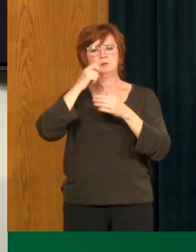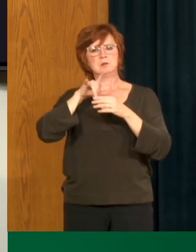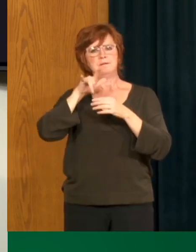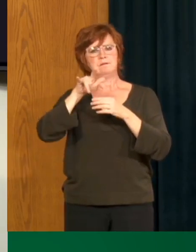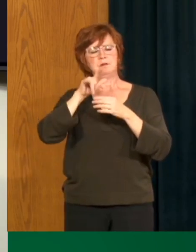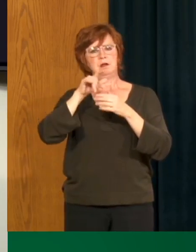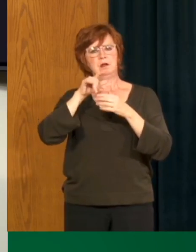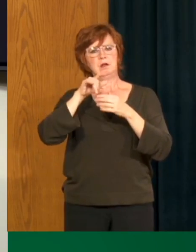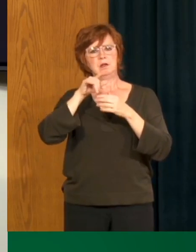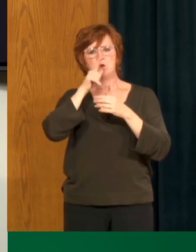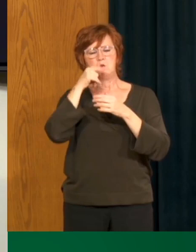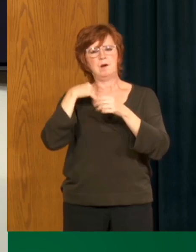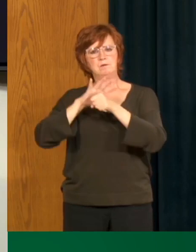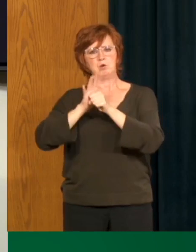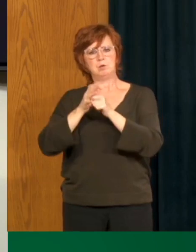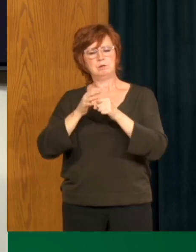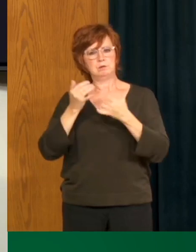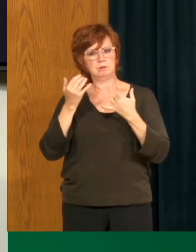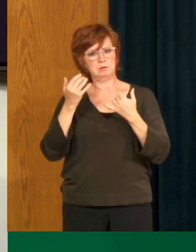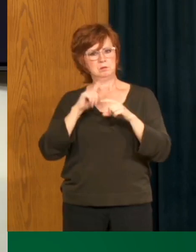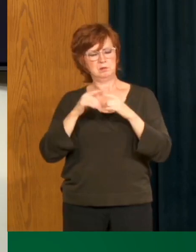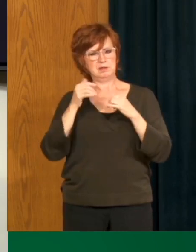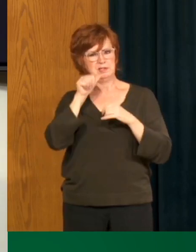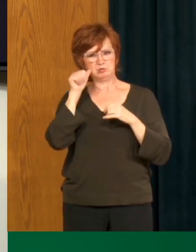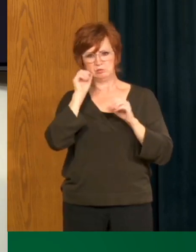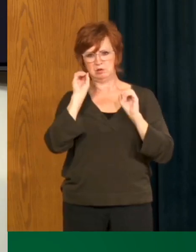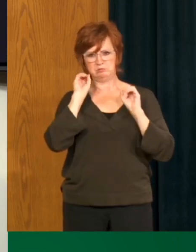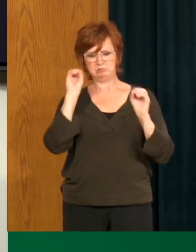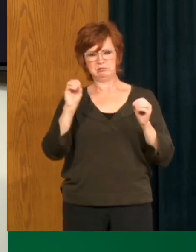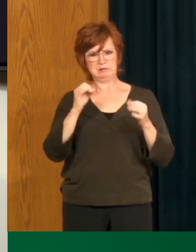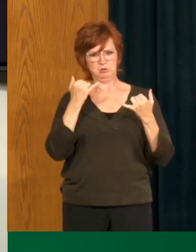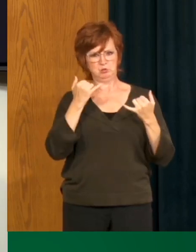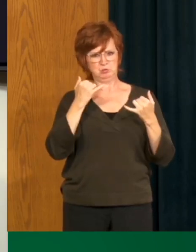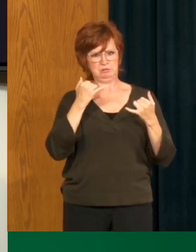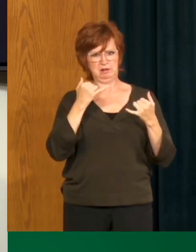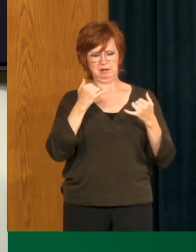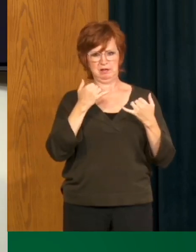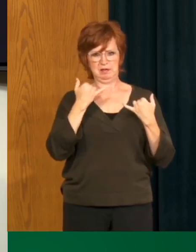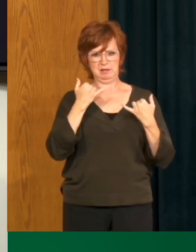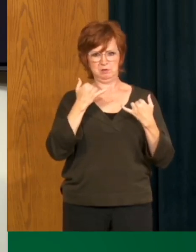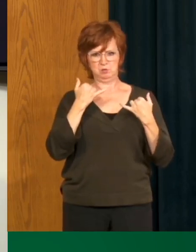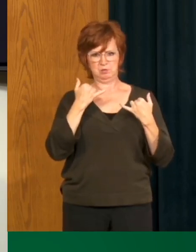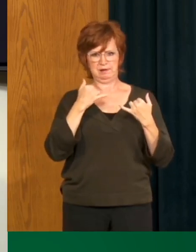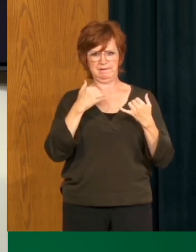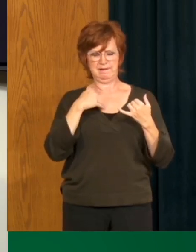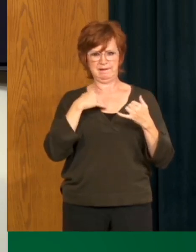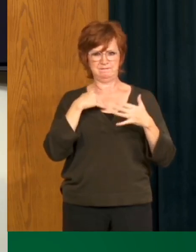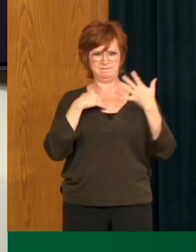website there's 5 listed, posted on July 13th.